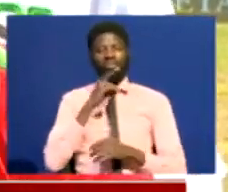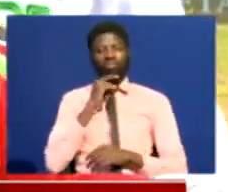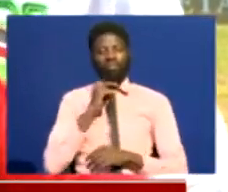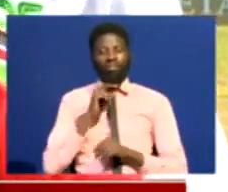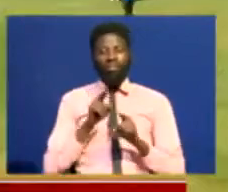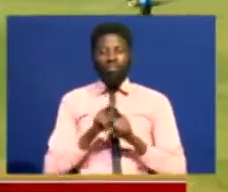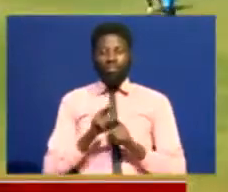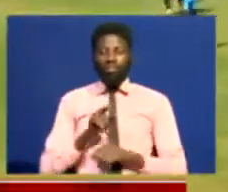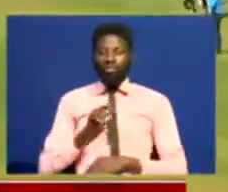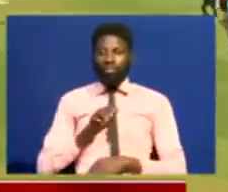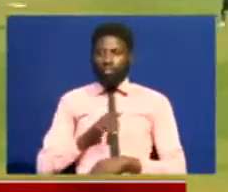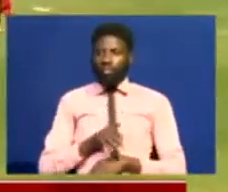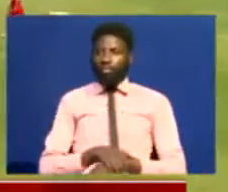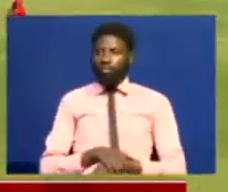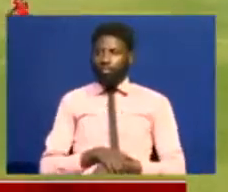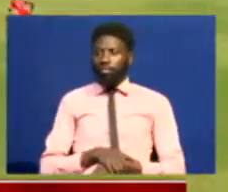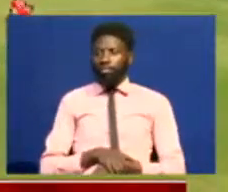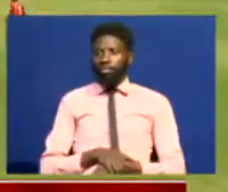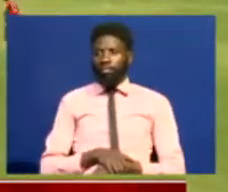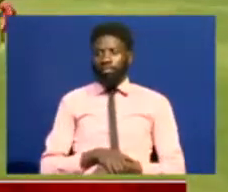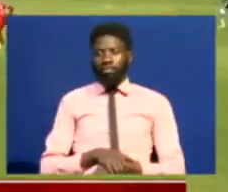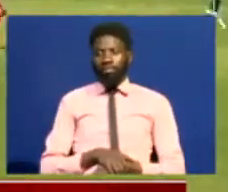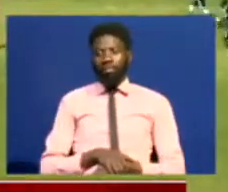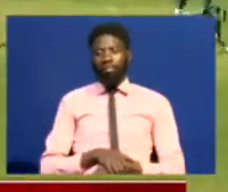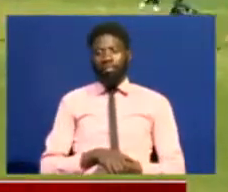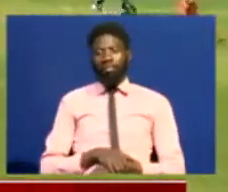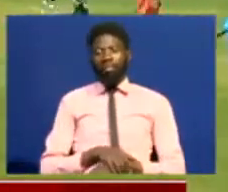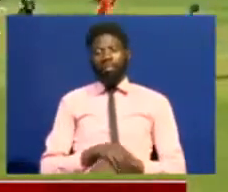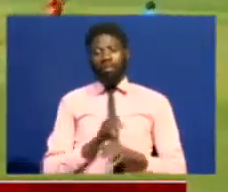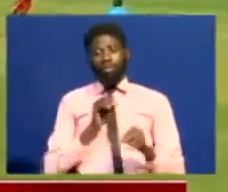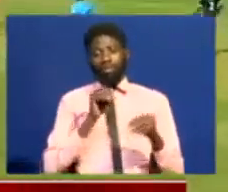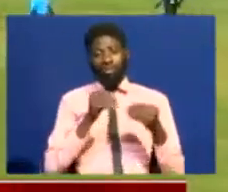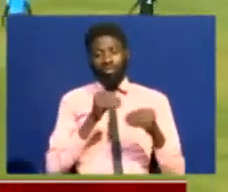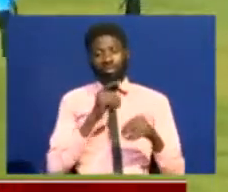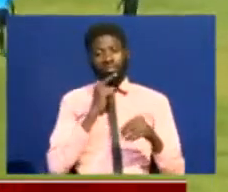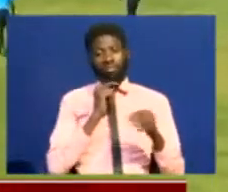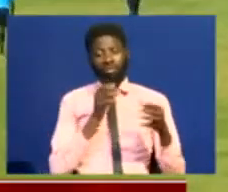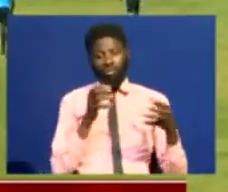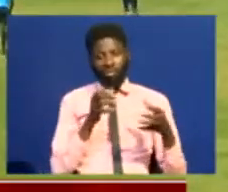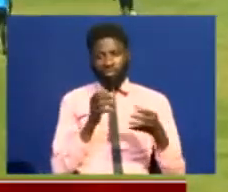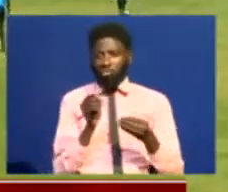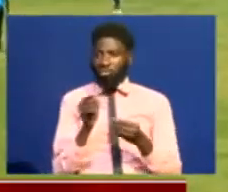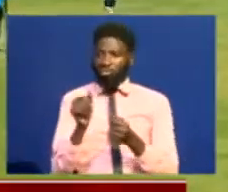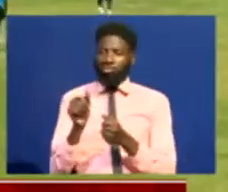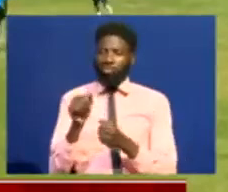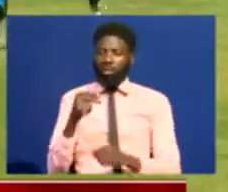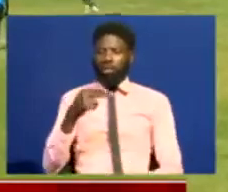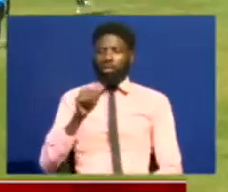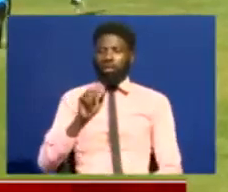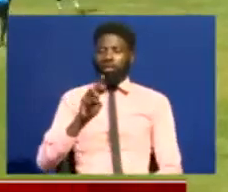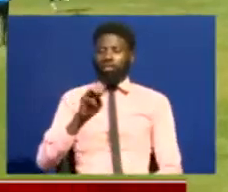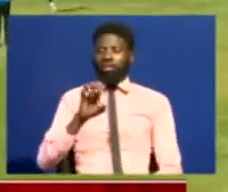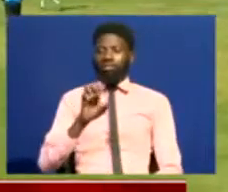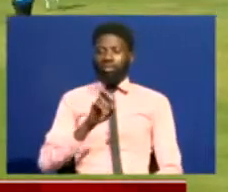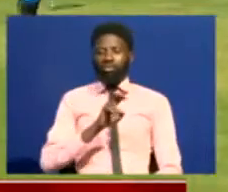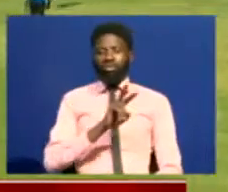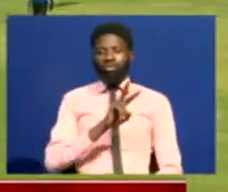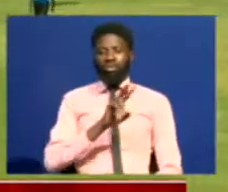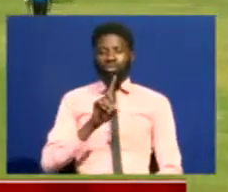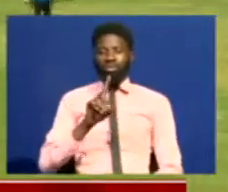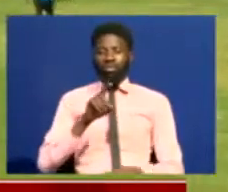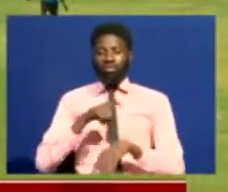muhimu zaidi. On the other hand, Busia Combined won the men's title after beating Arambe Junior Stars 2-1 in a fiercely contested